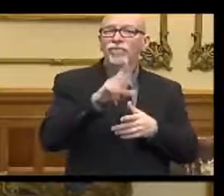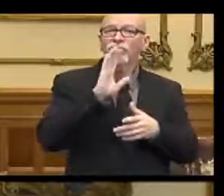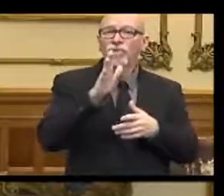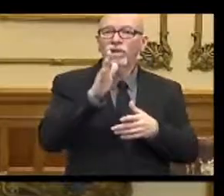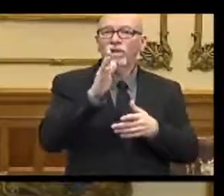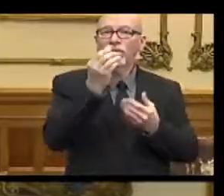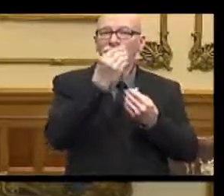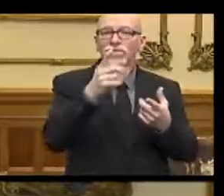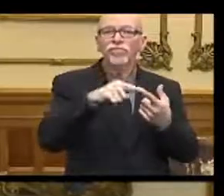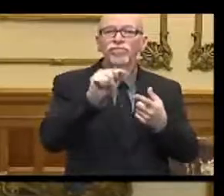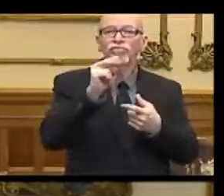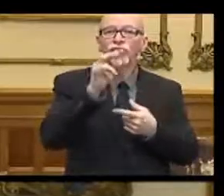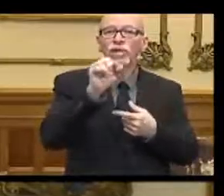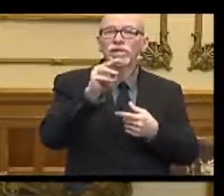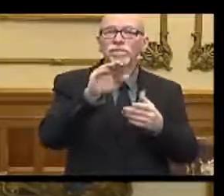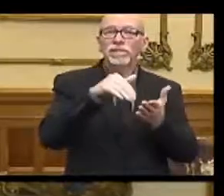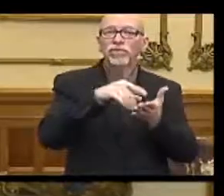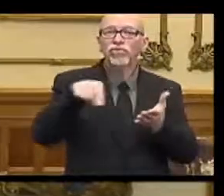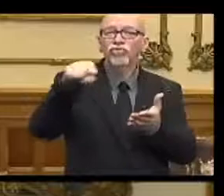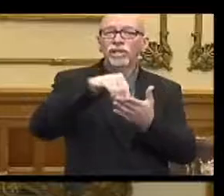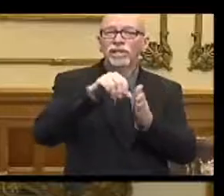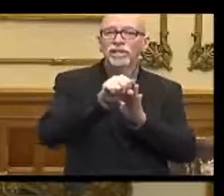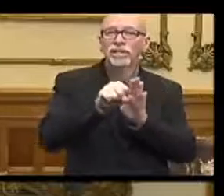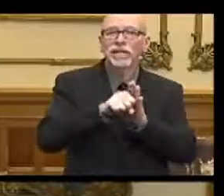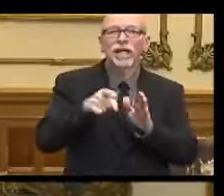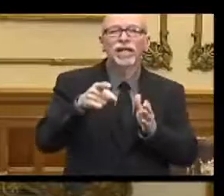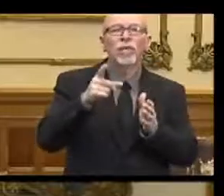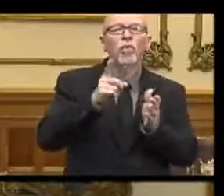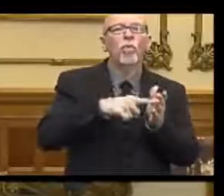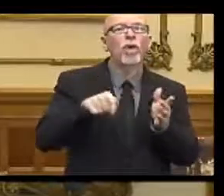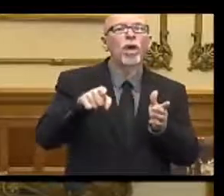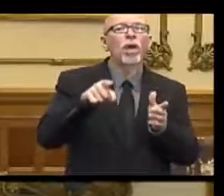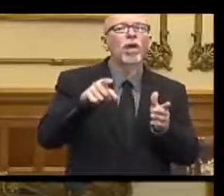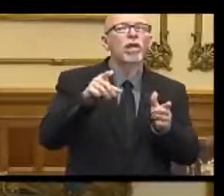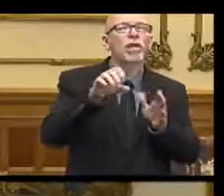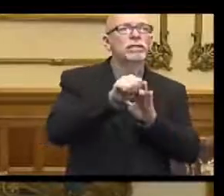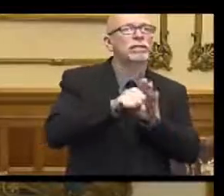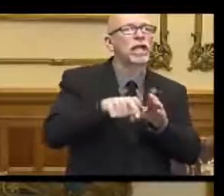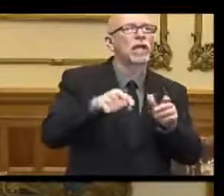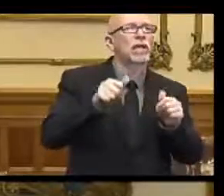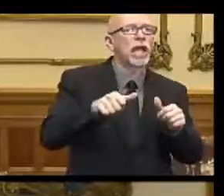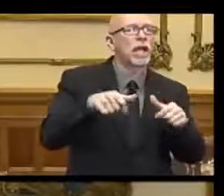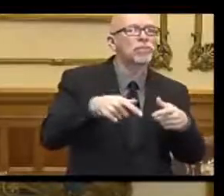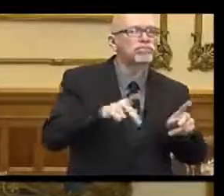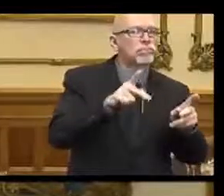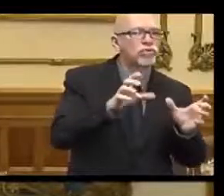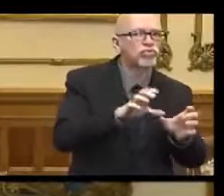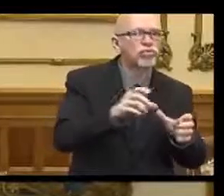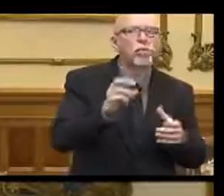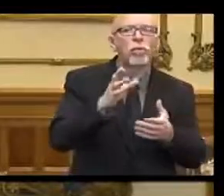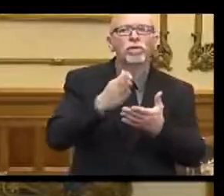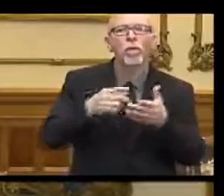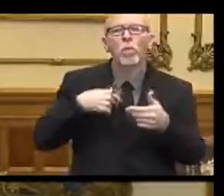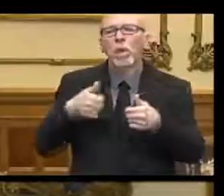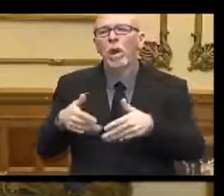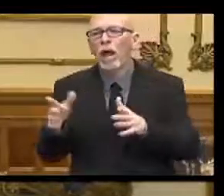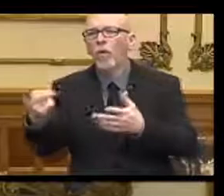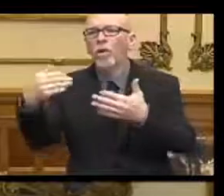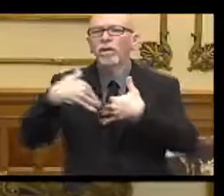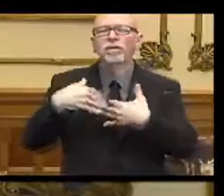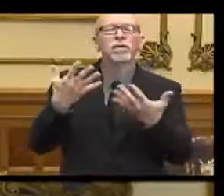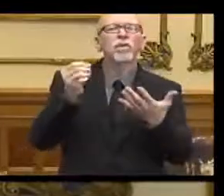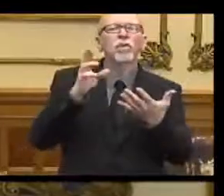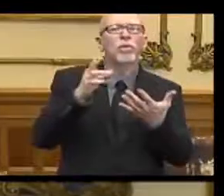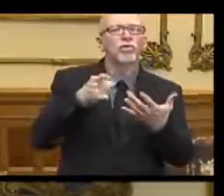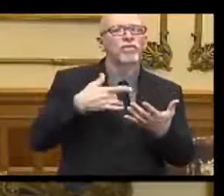to tourisms around the state that says, you know, these are kind of the things that we think are safe that we could start doing or allowing people back into our community?